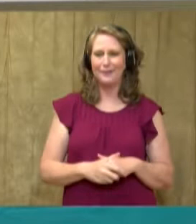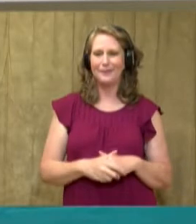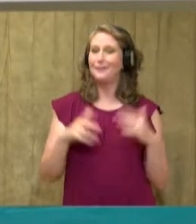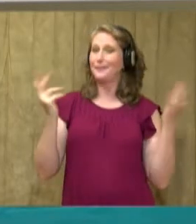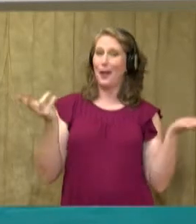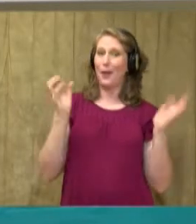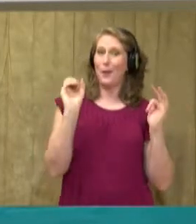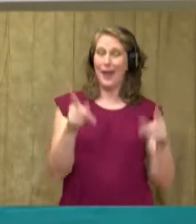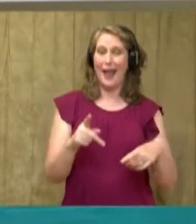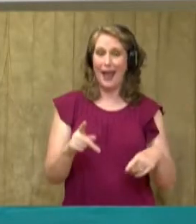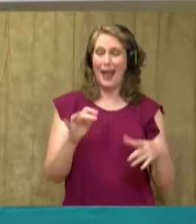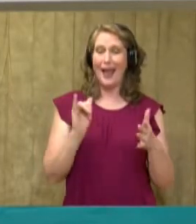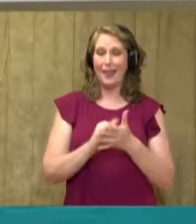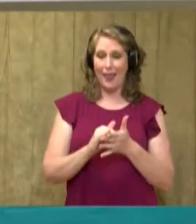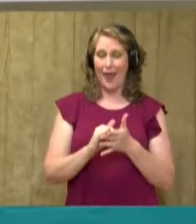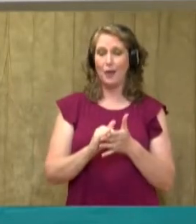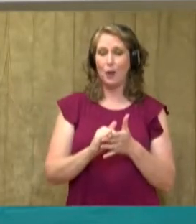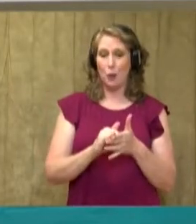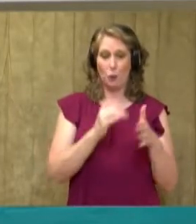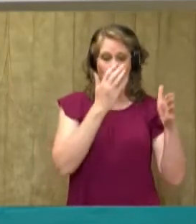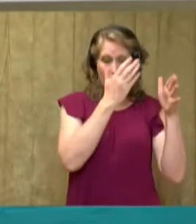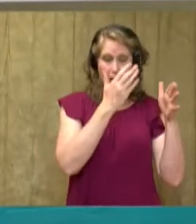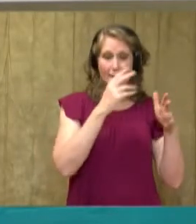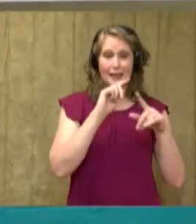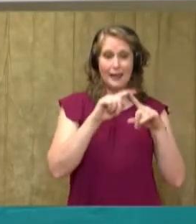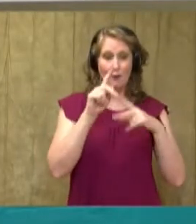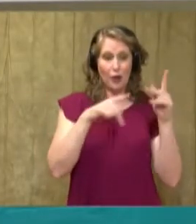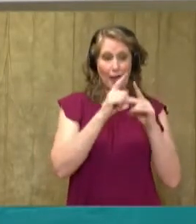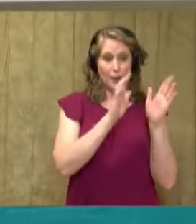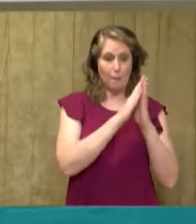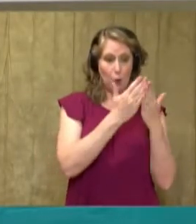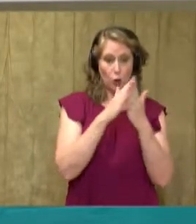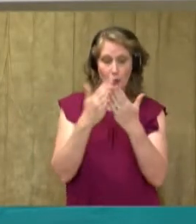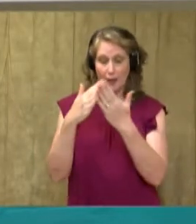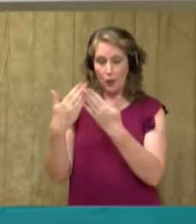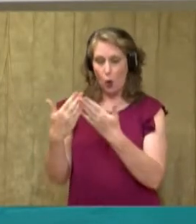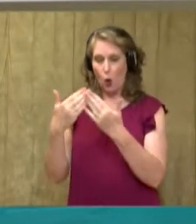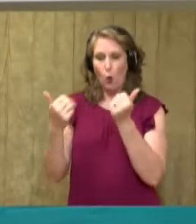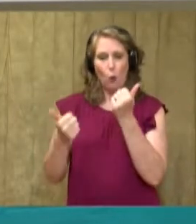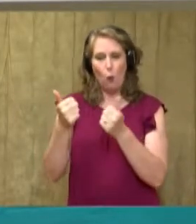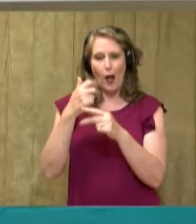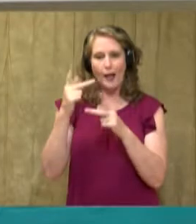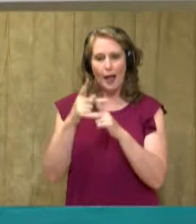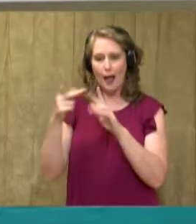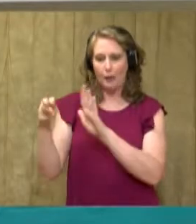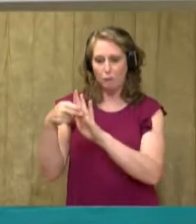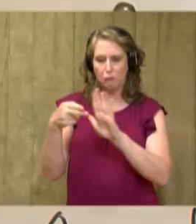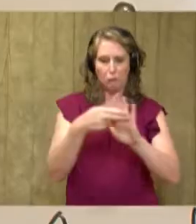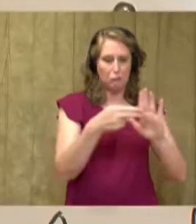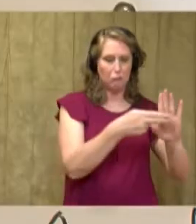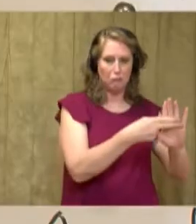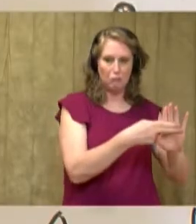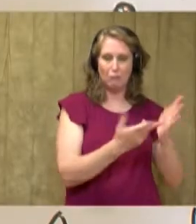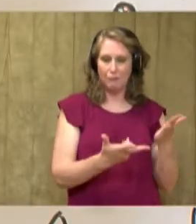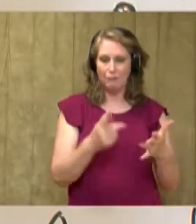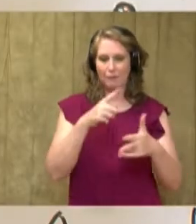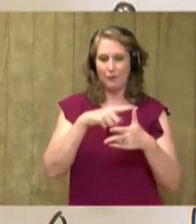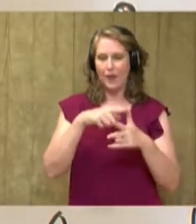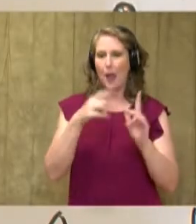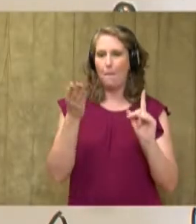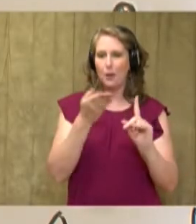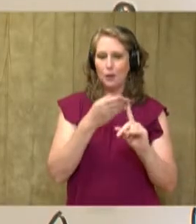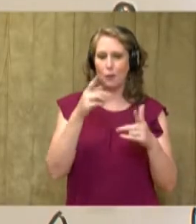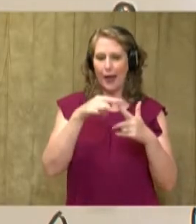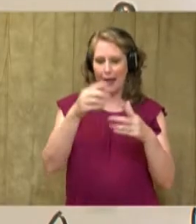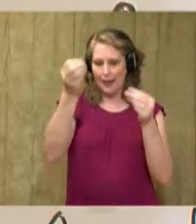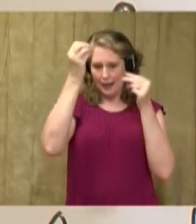So, okay. That's what we just sorted different books trying to decide whether they were to persuade, inform, or